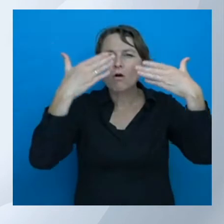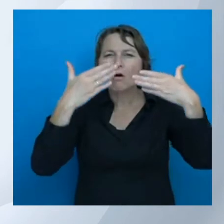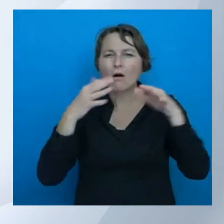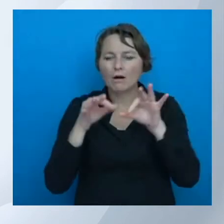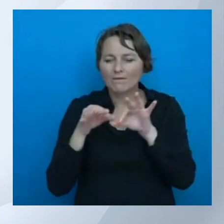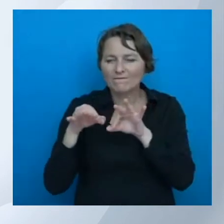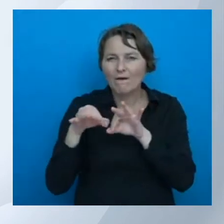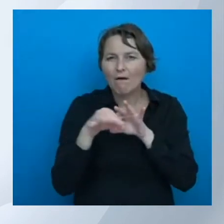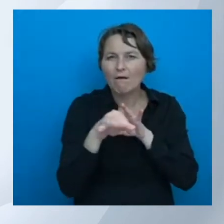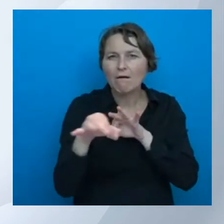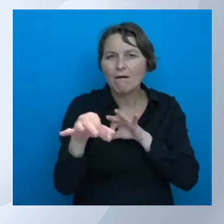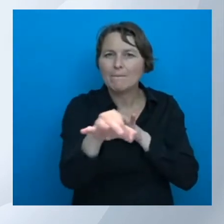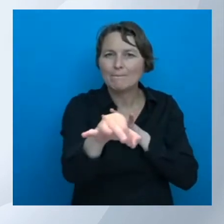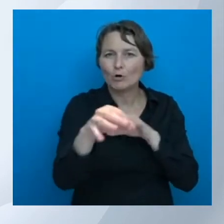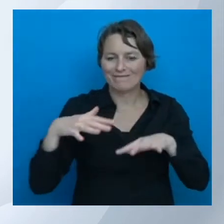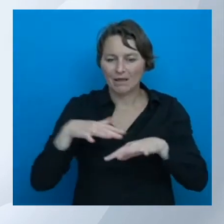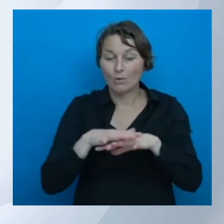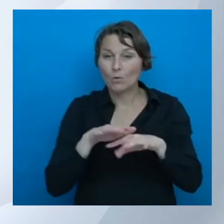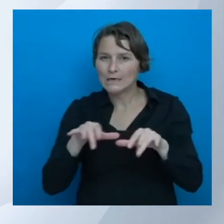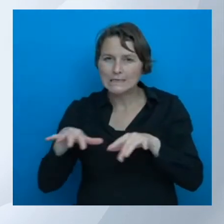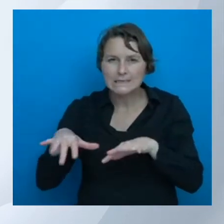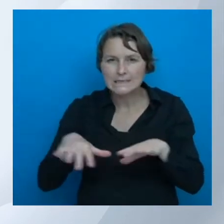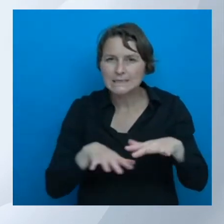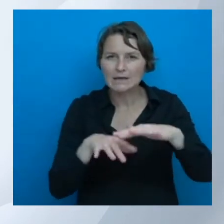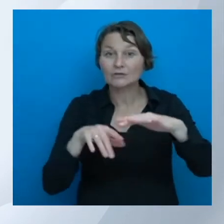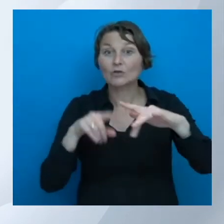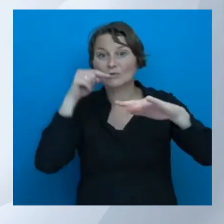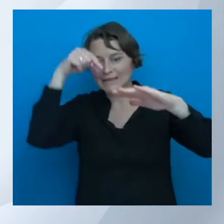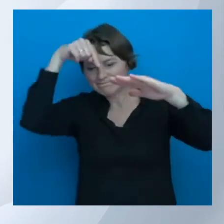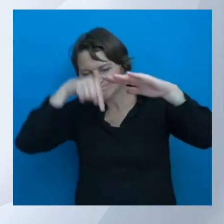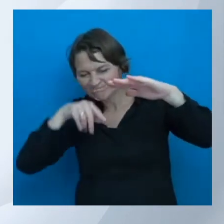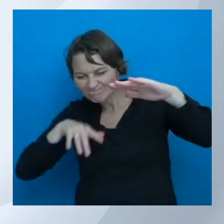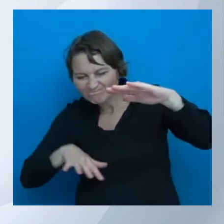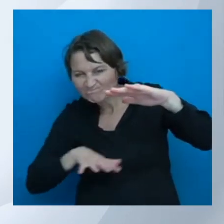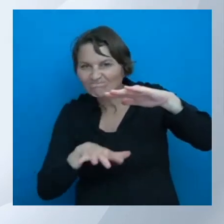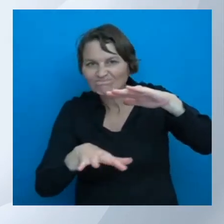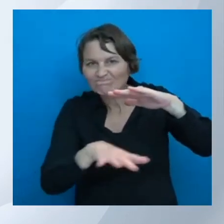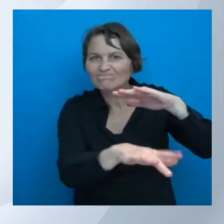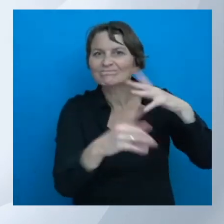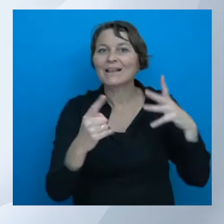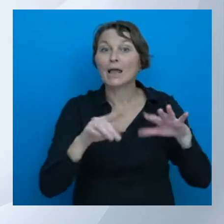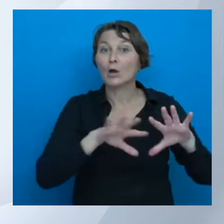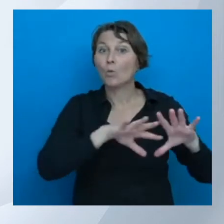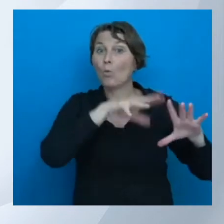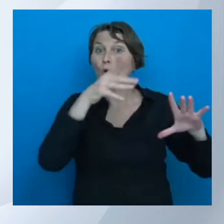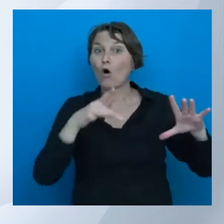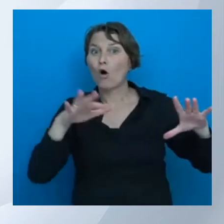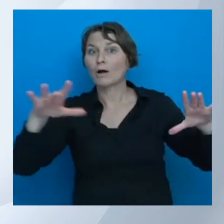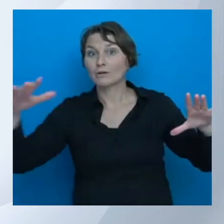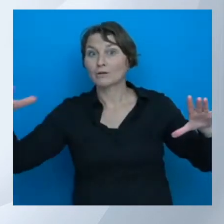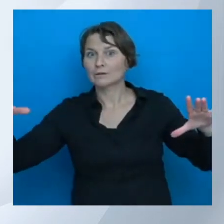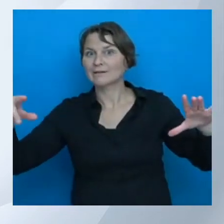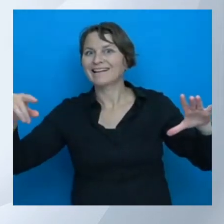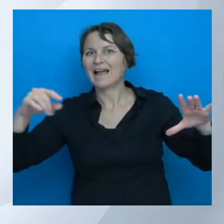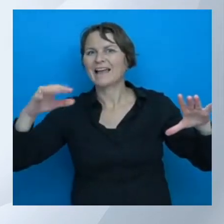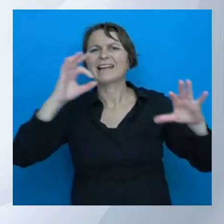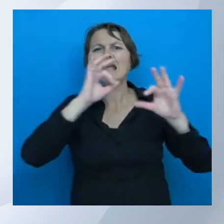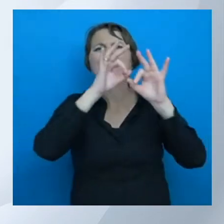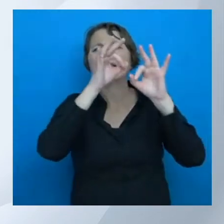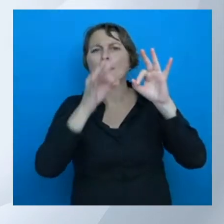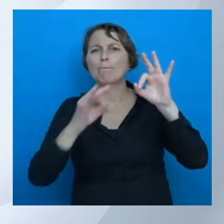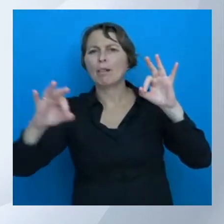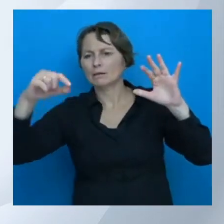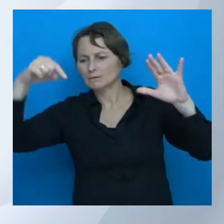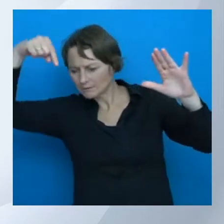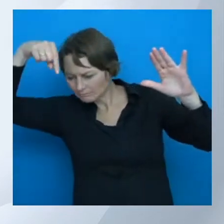effectively cables that have been laid under the sea, across land, wherever, to connect Microsoft data centers. What that